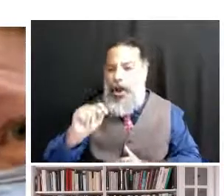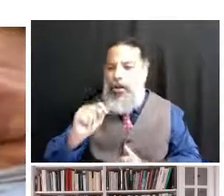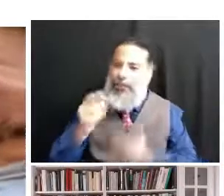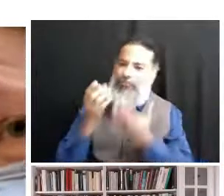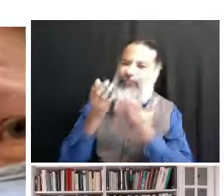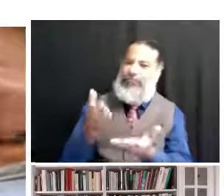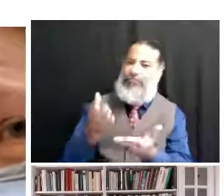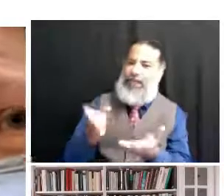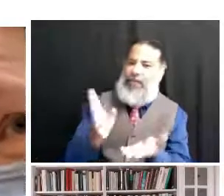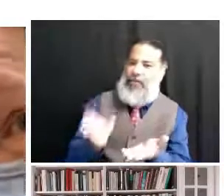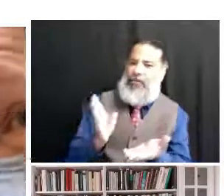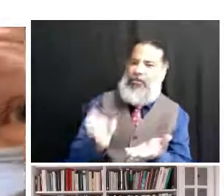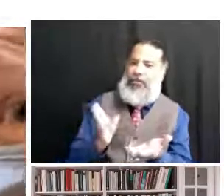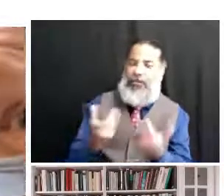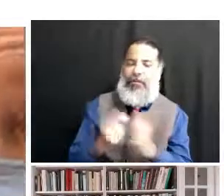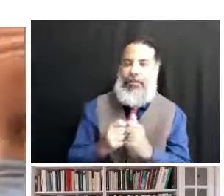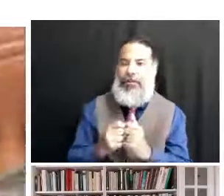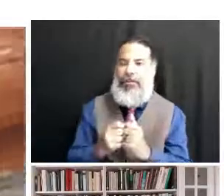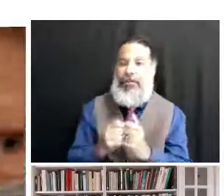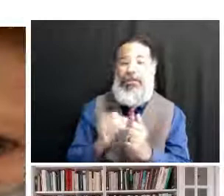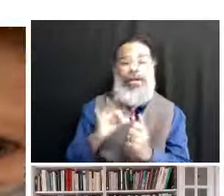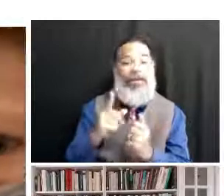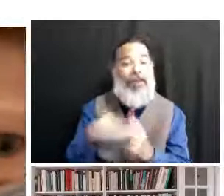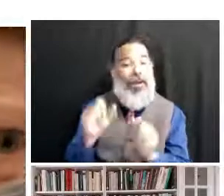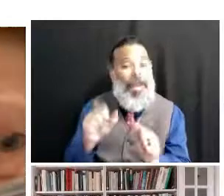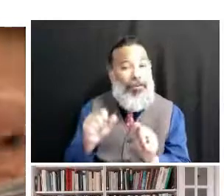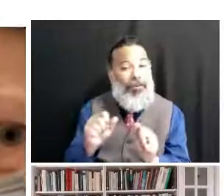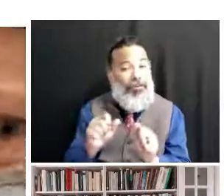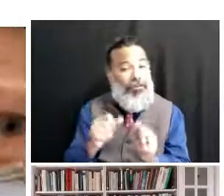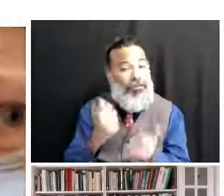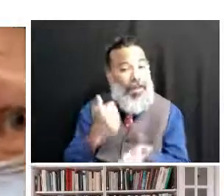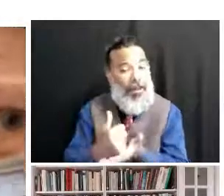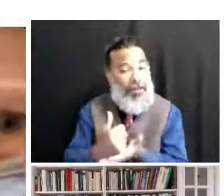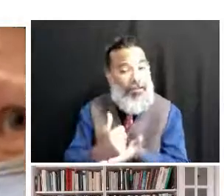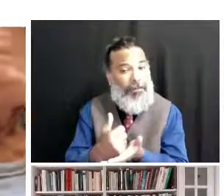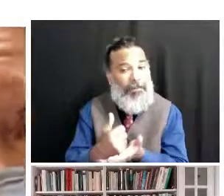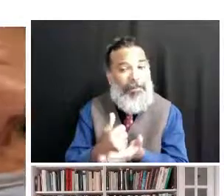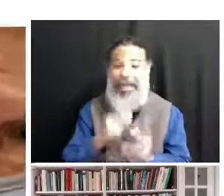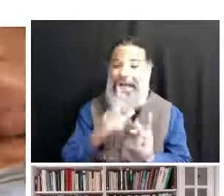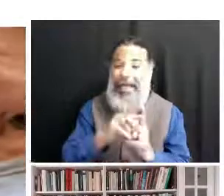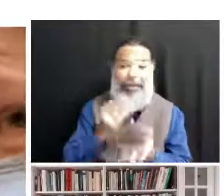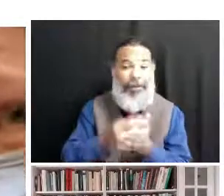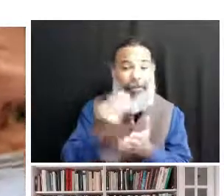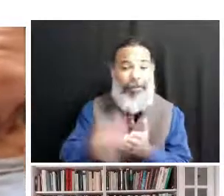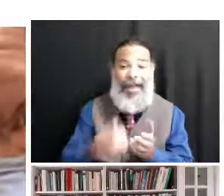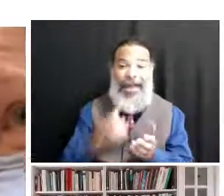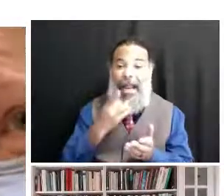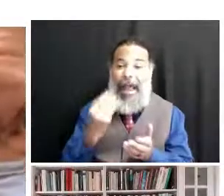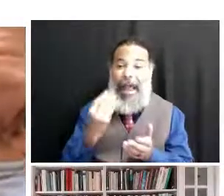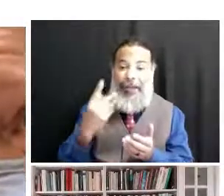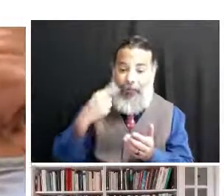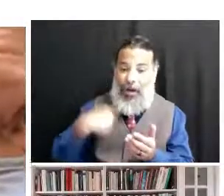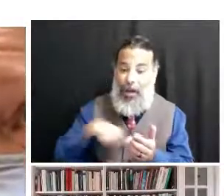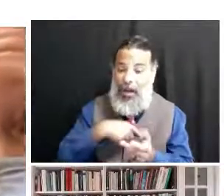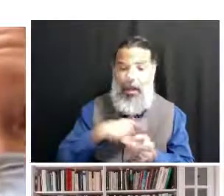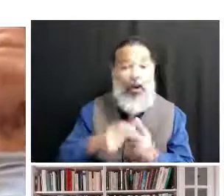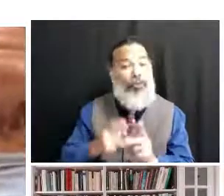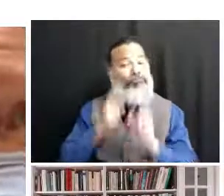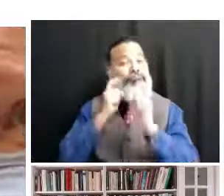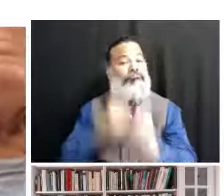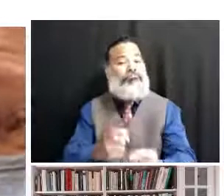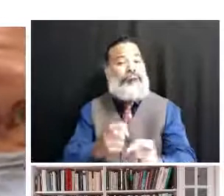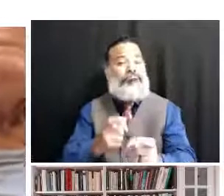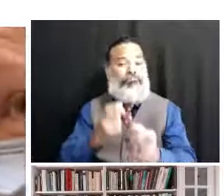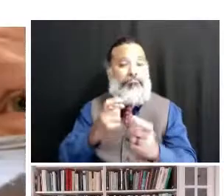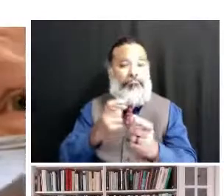their greatest ability. So if you're able to help us out, either by buying a light for us or contributing to the purchase of a